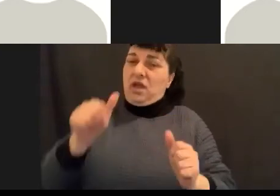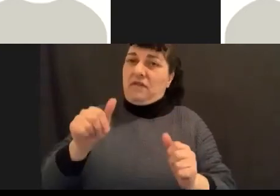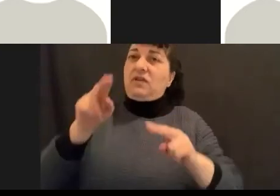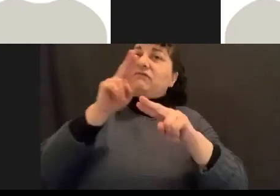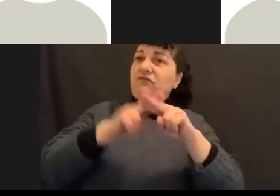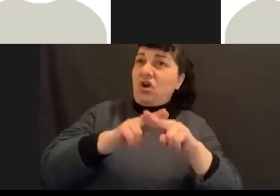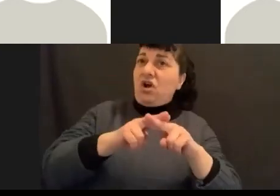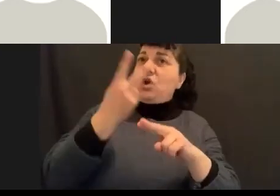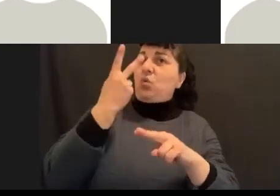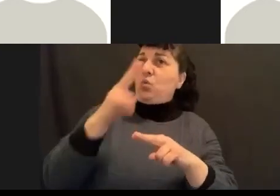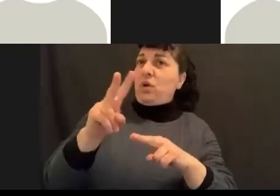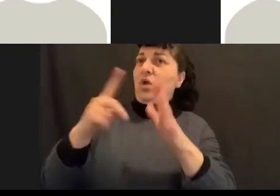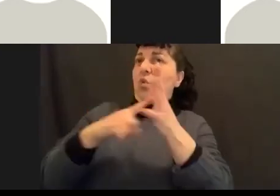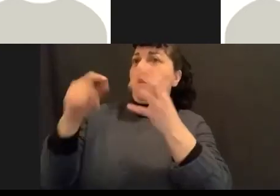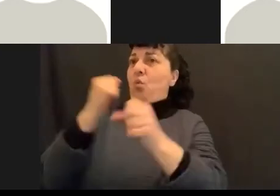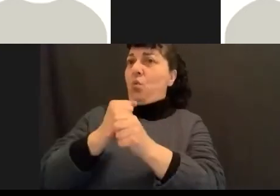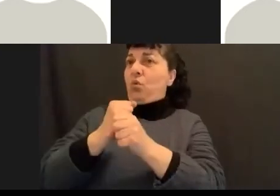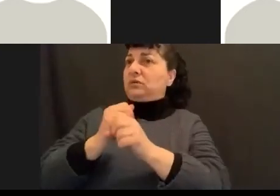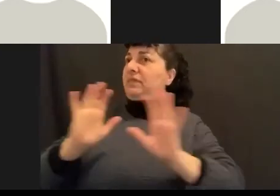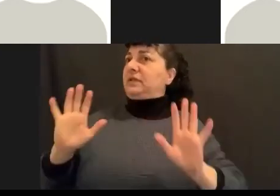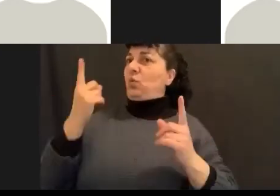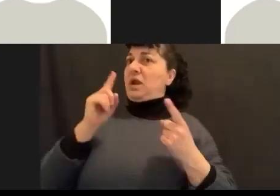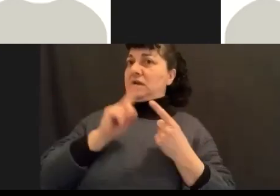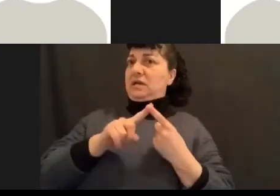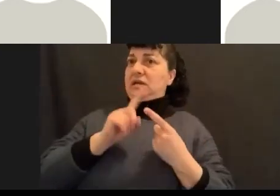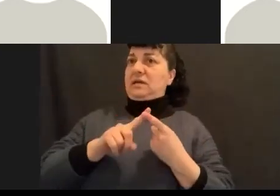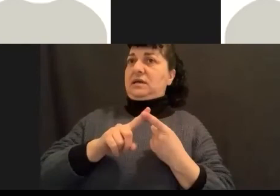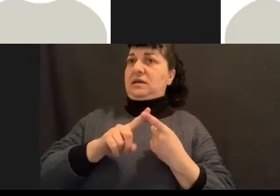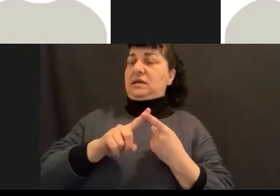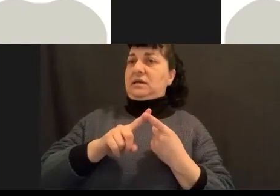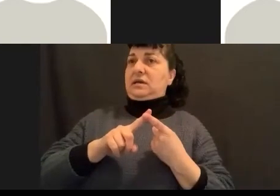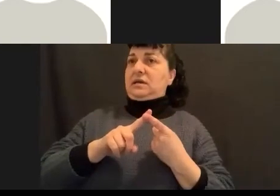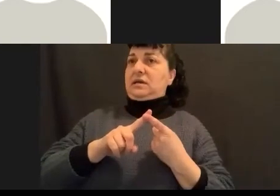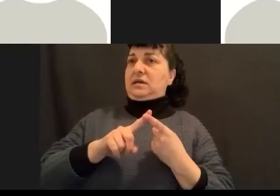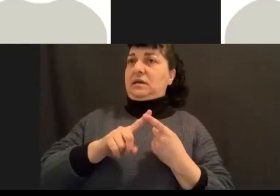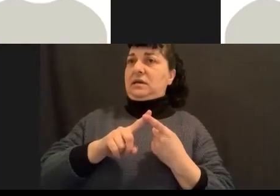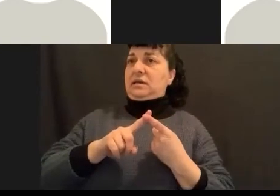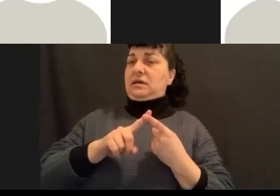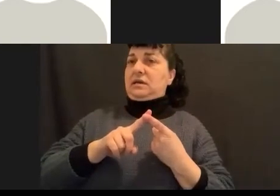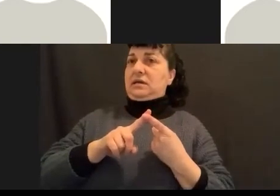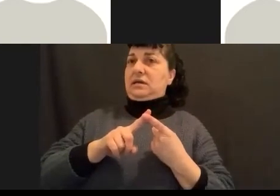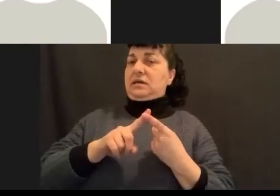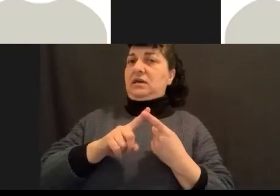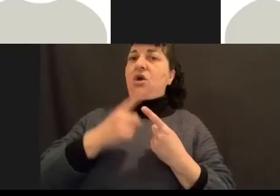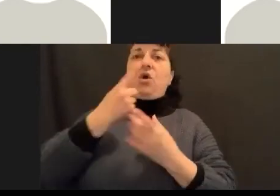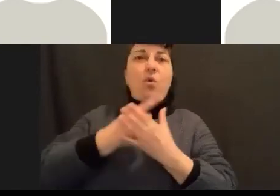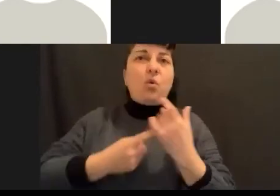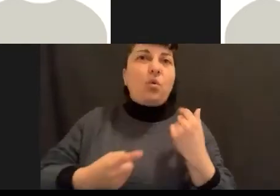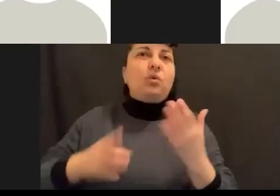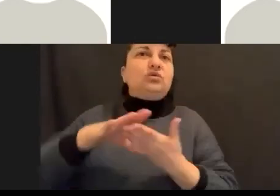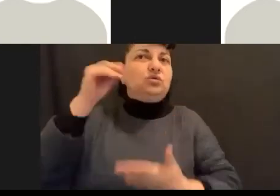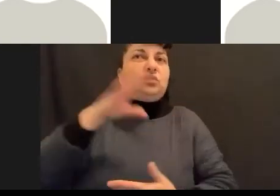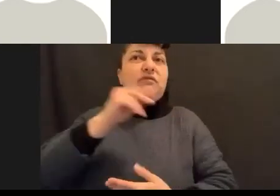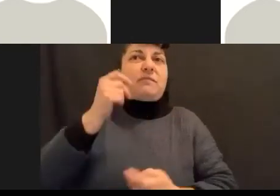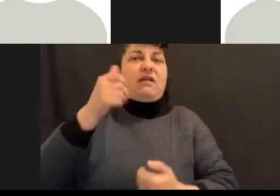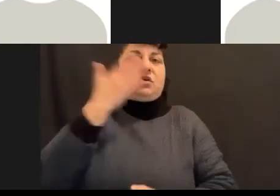August, that we're concerned about. So it's only the students that go to after school care from the other school, St